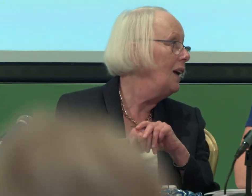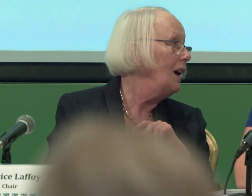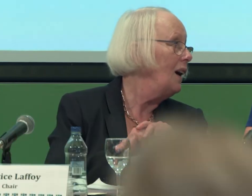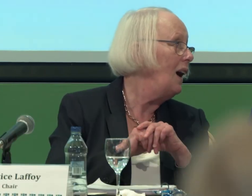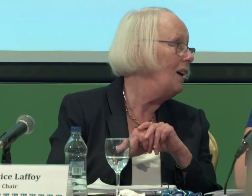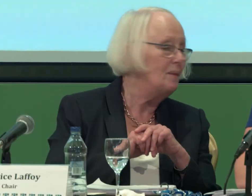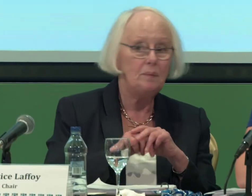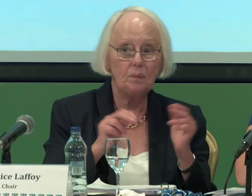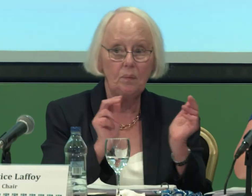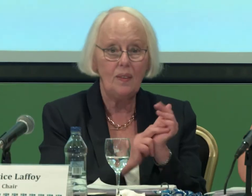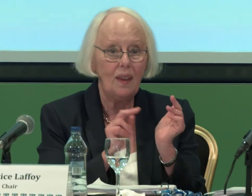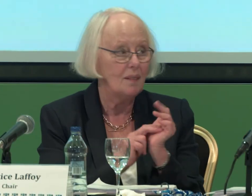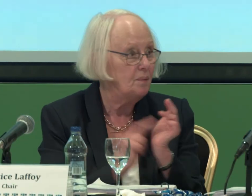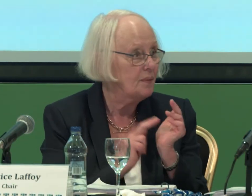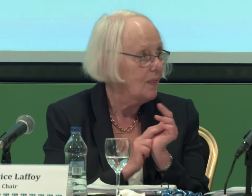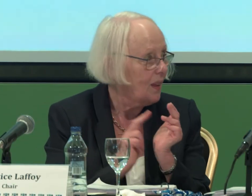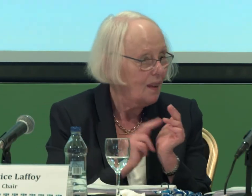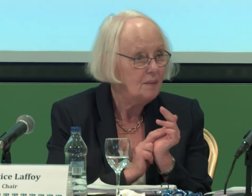coming.